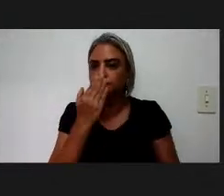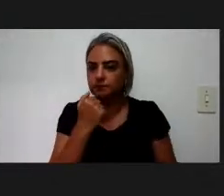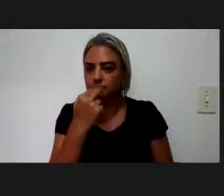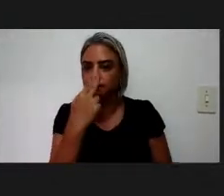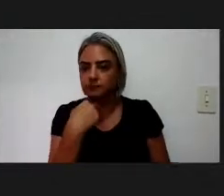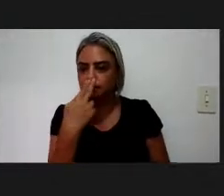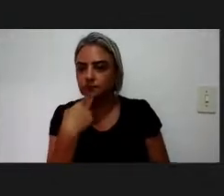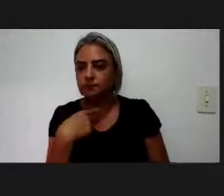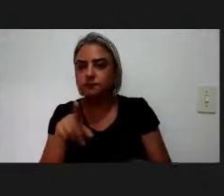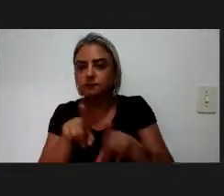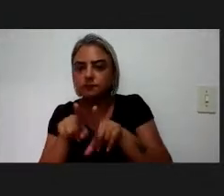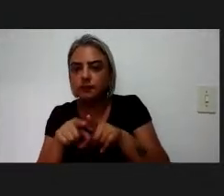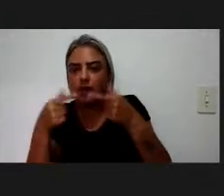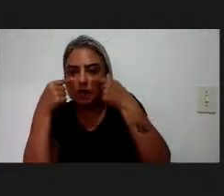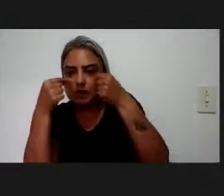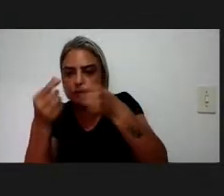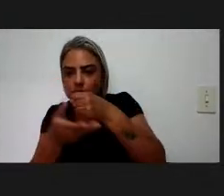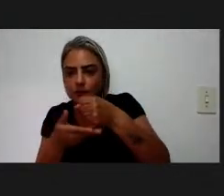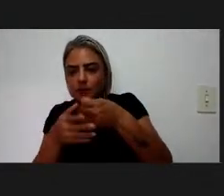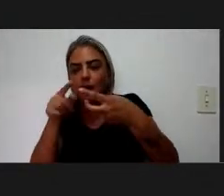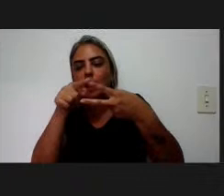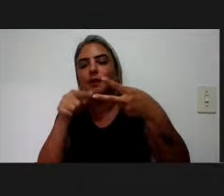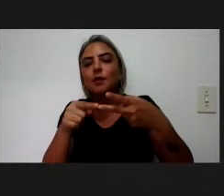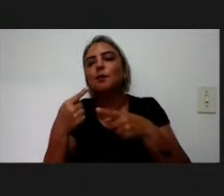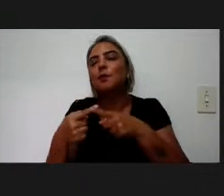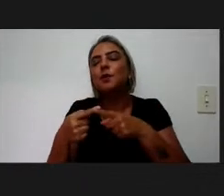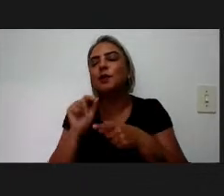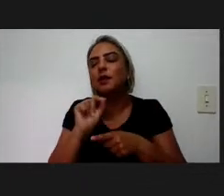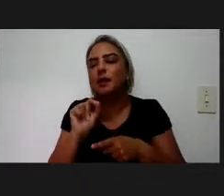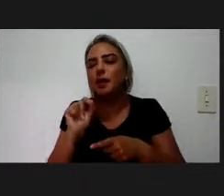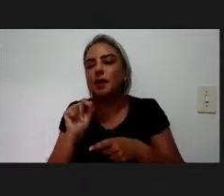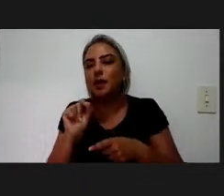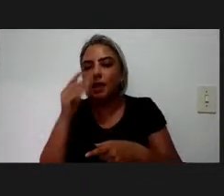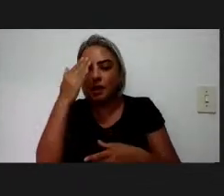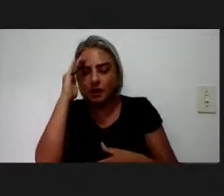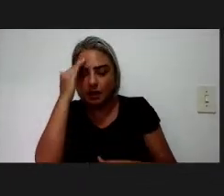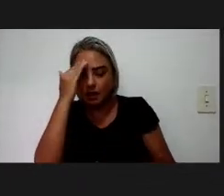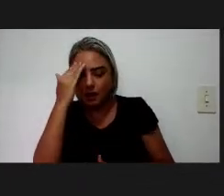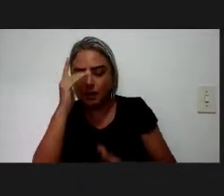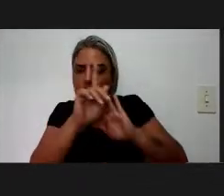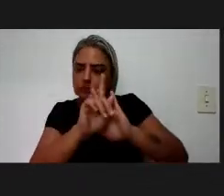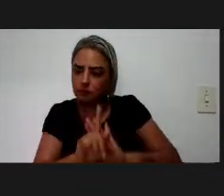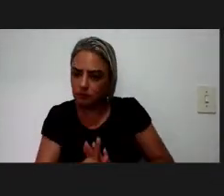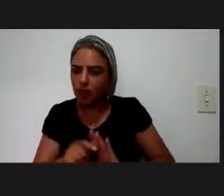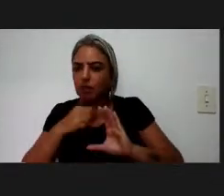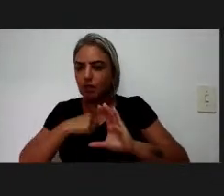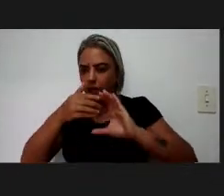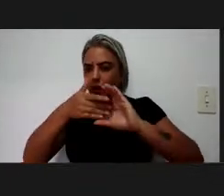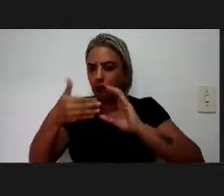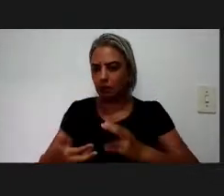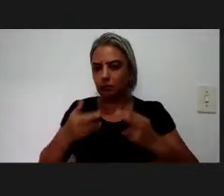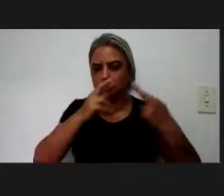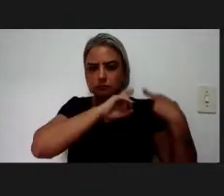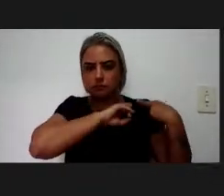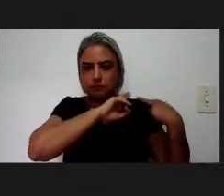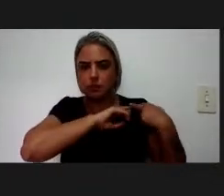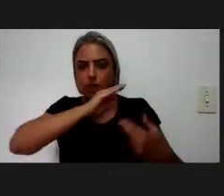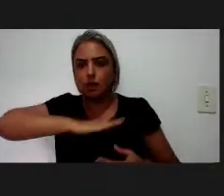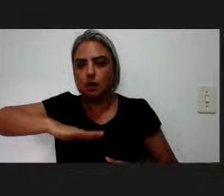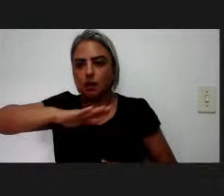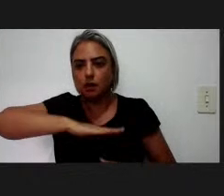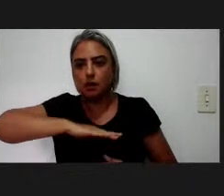something that we make in law for nothing. Why? We understand that is our